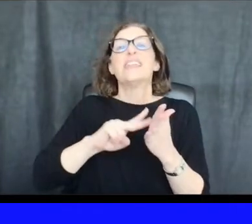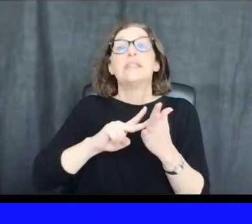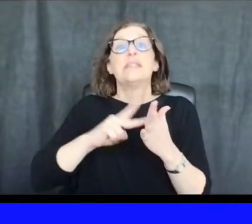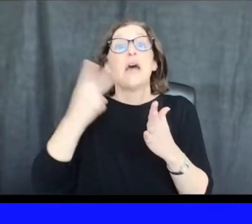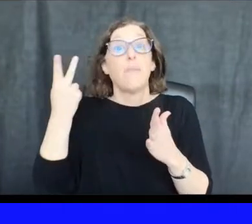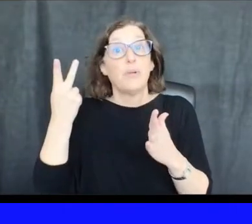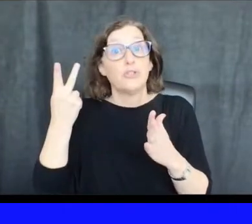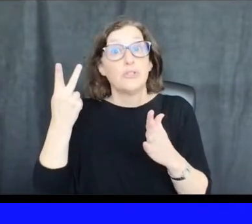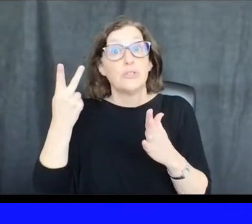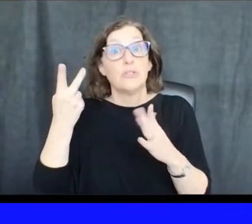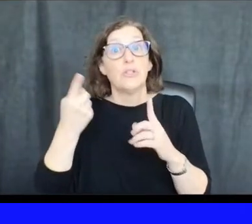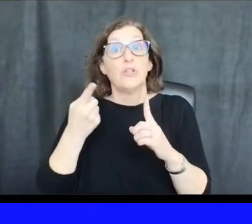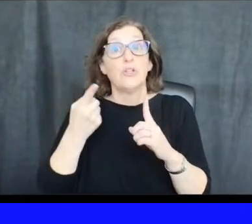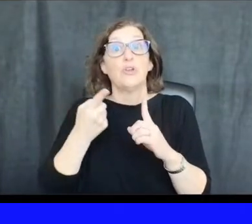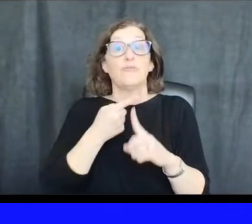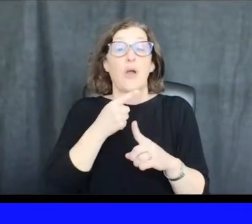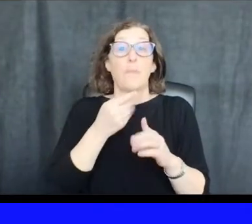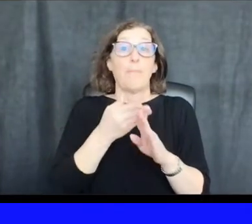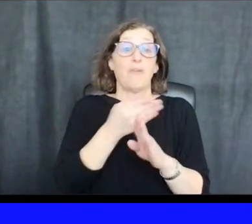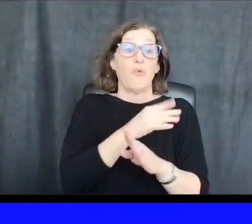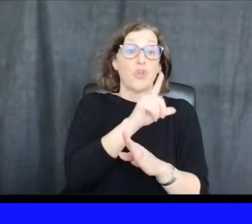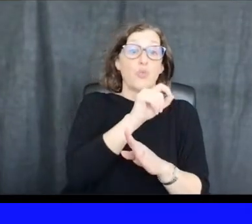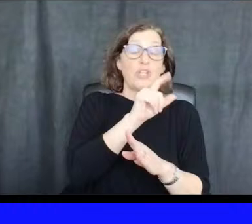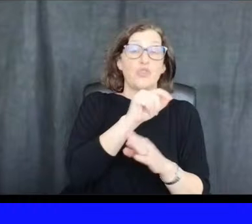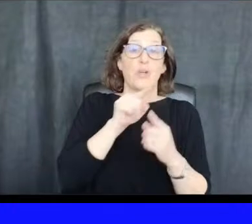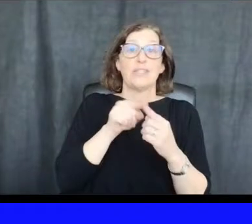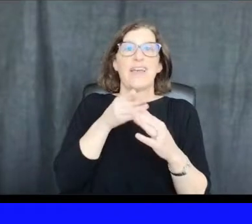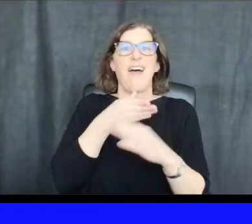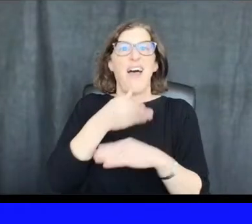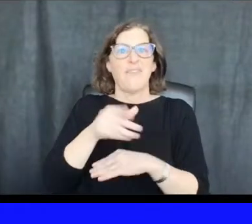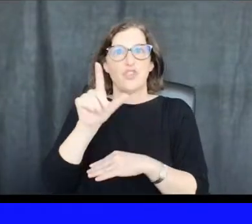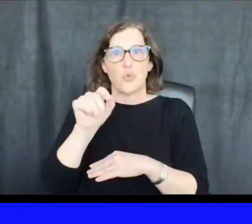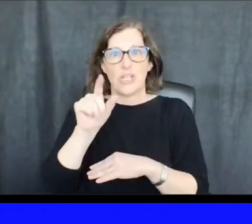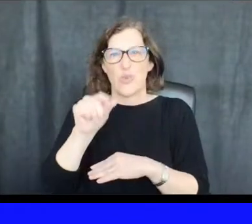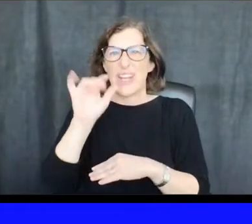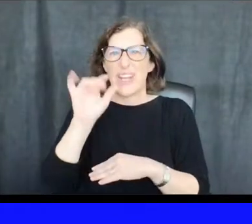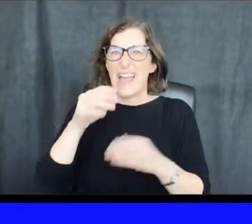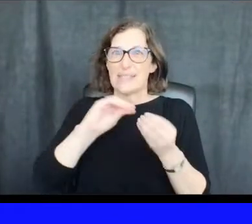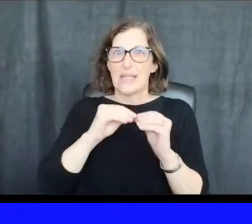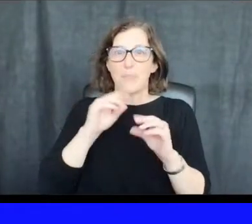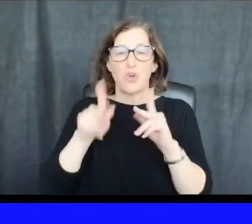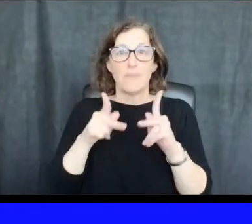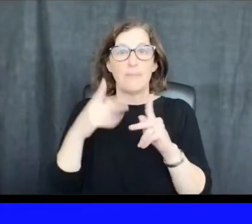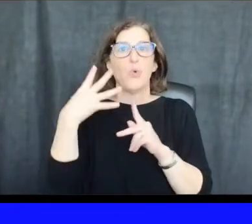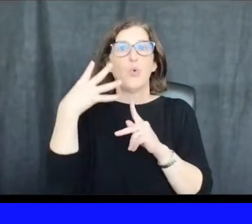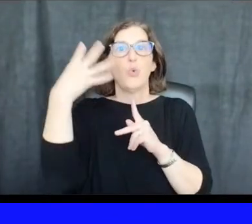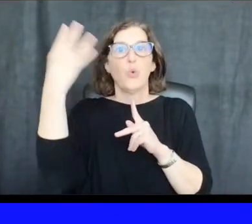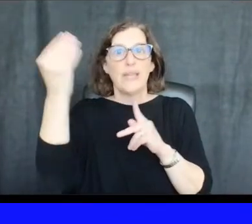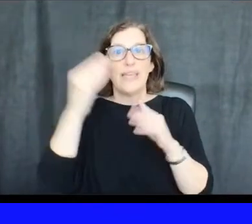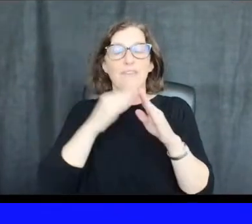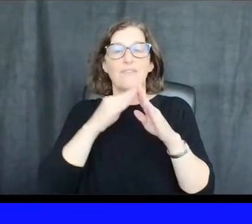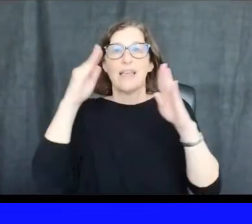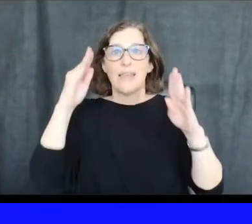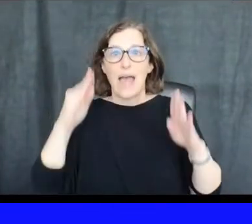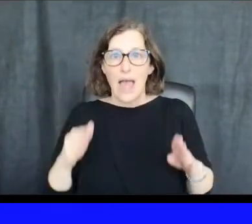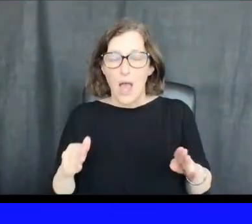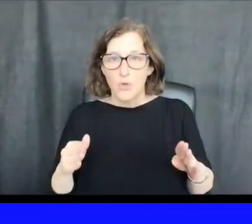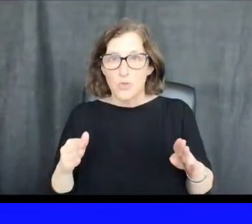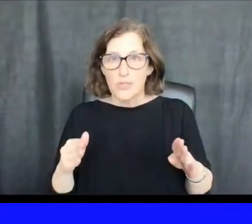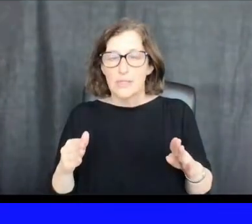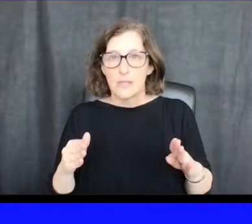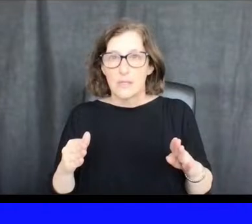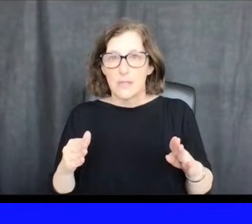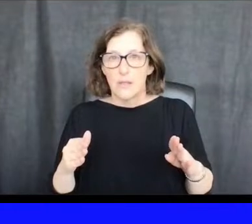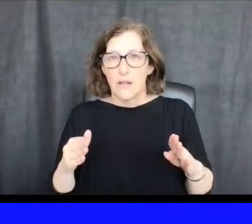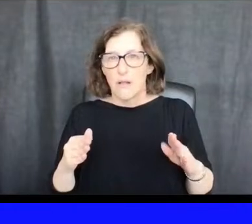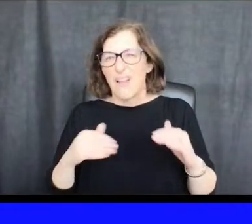take care of our highest risk patients. So just we know on this slide, we know that